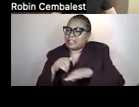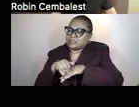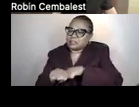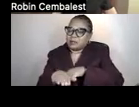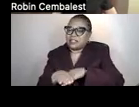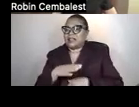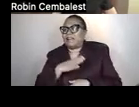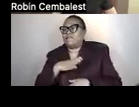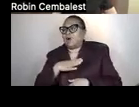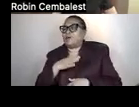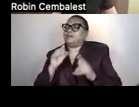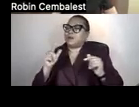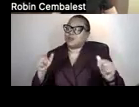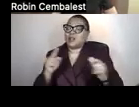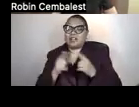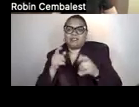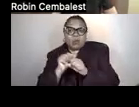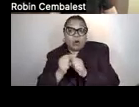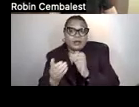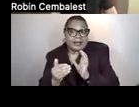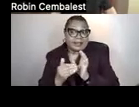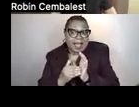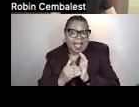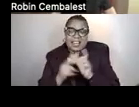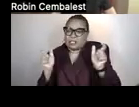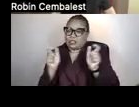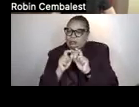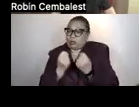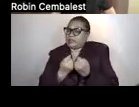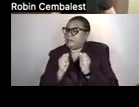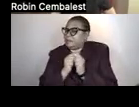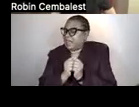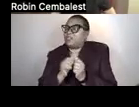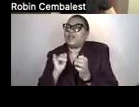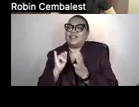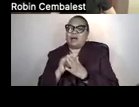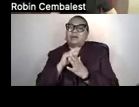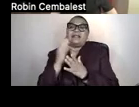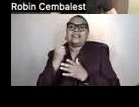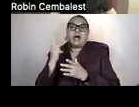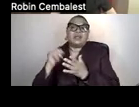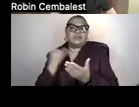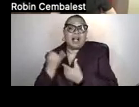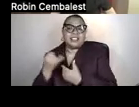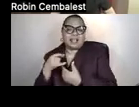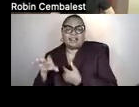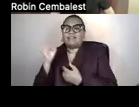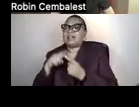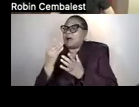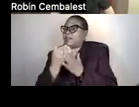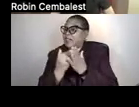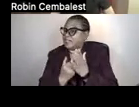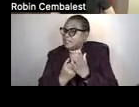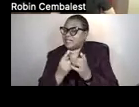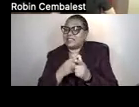format and so on, so that if you're working again in a smaller team together, that would be someone's project to find out about the listings